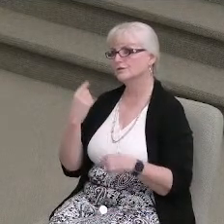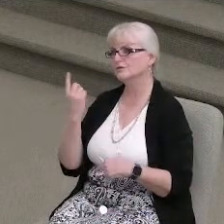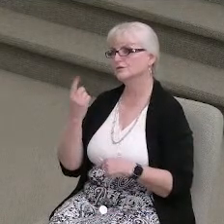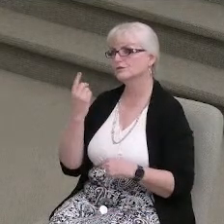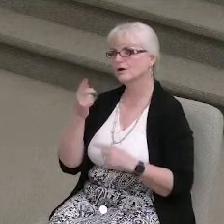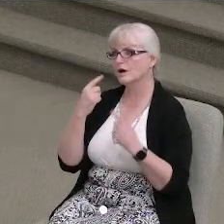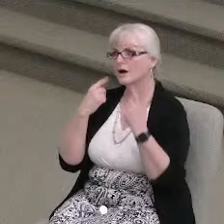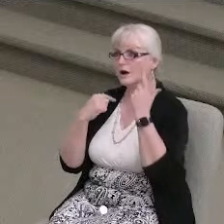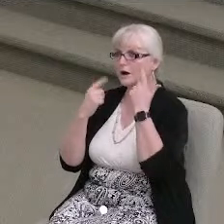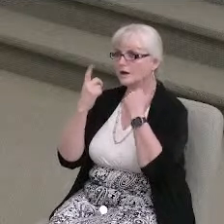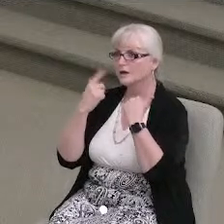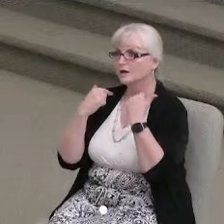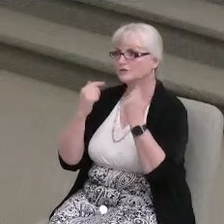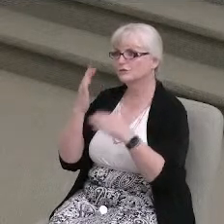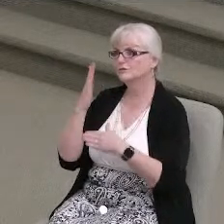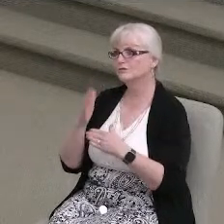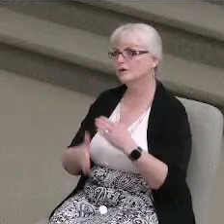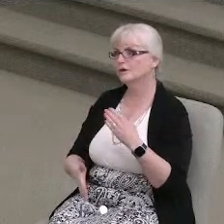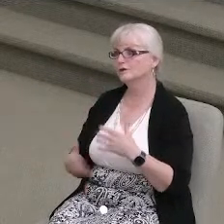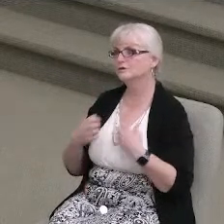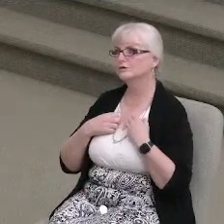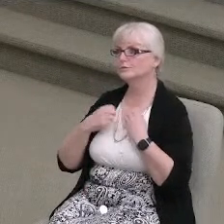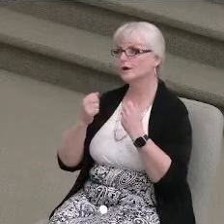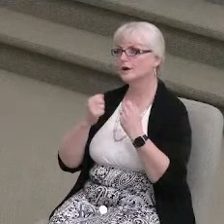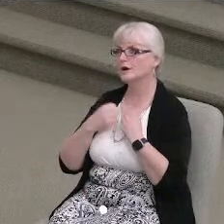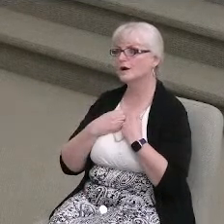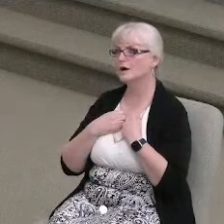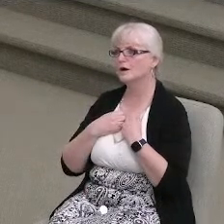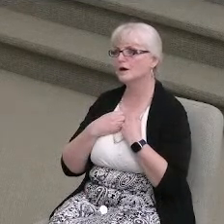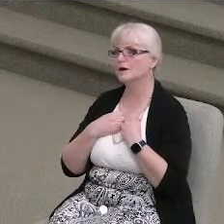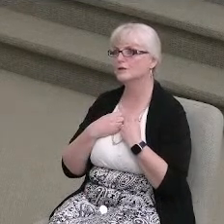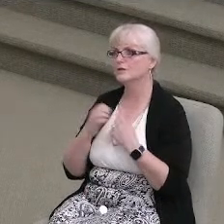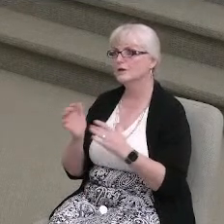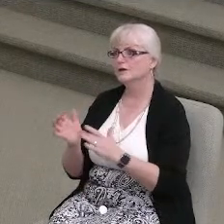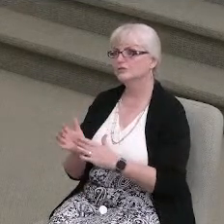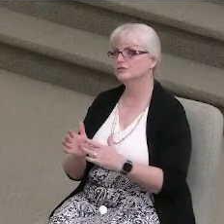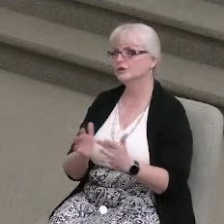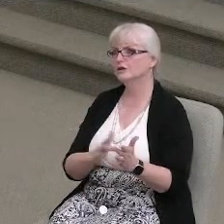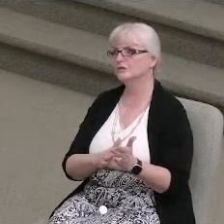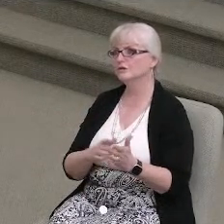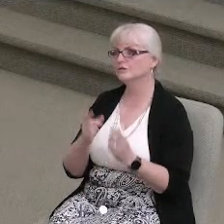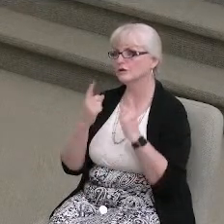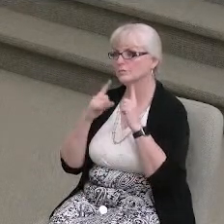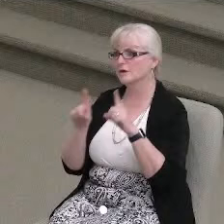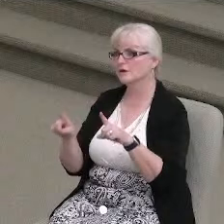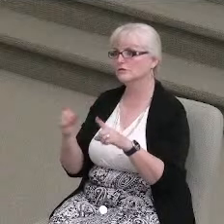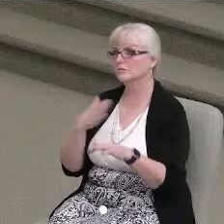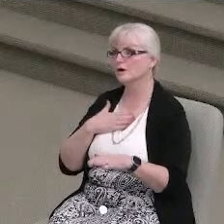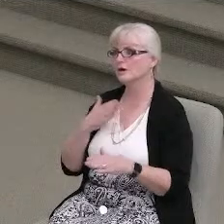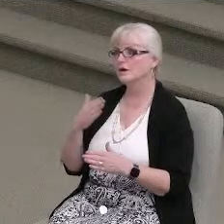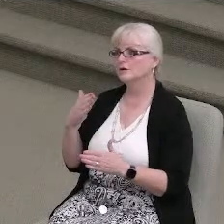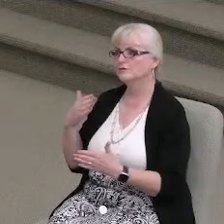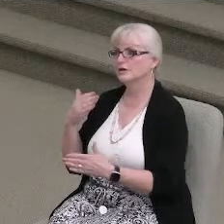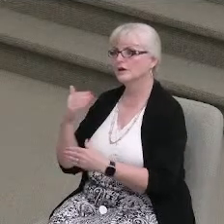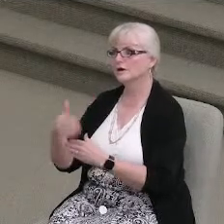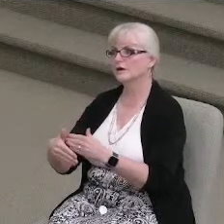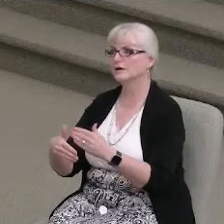First cry to final breath, Jesus commands my